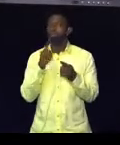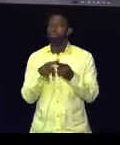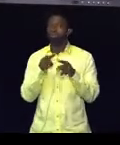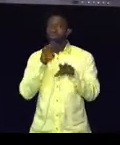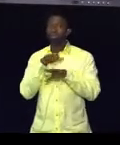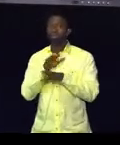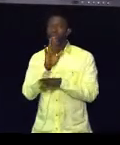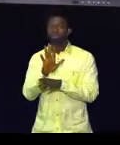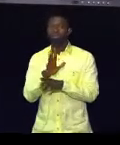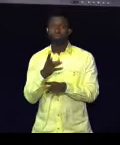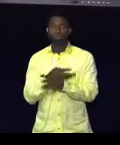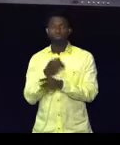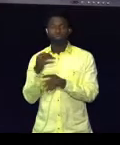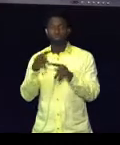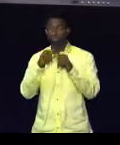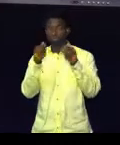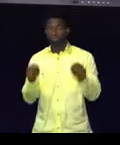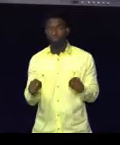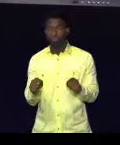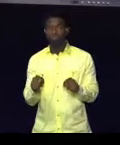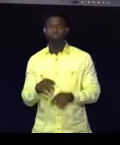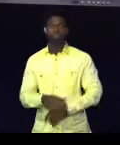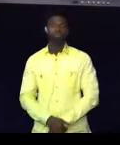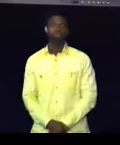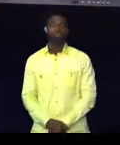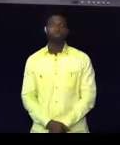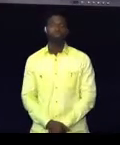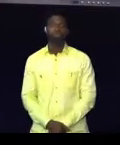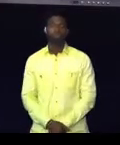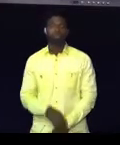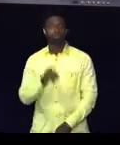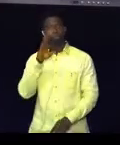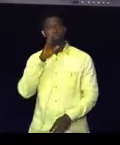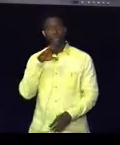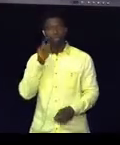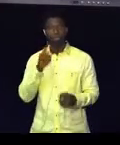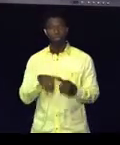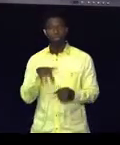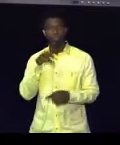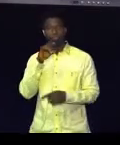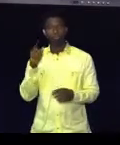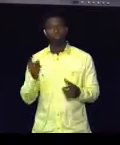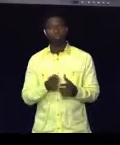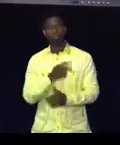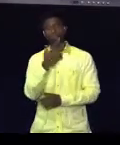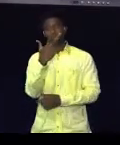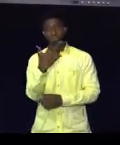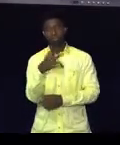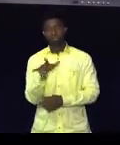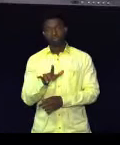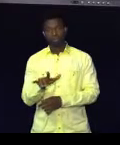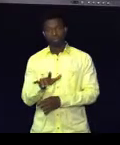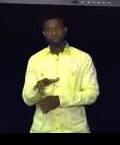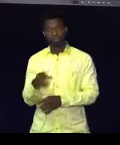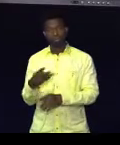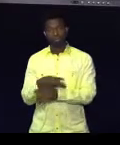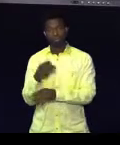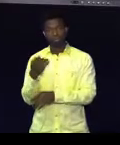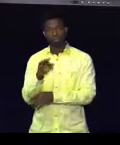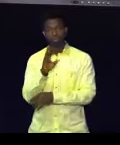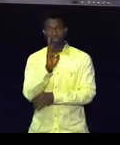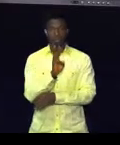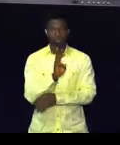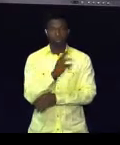Now I want you to look at your table of multiples, your multiplication table. You have to find the first 3 common multiples